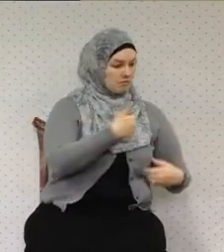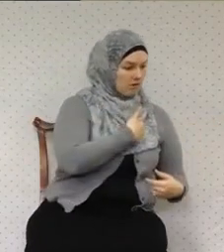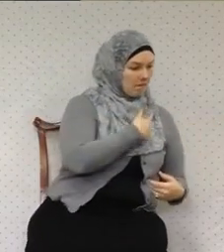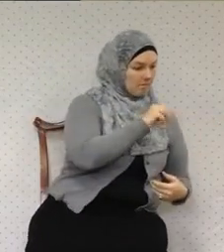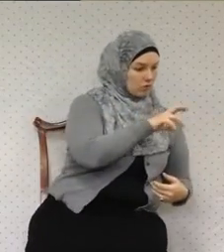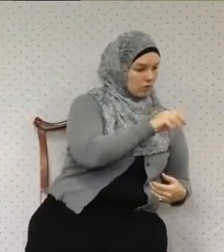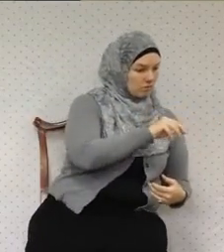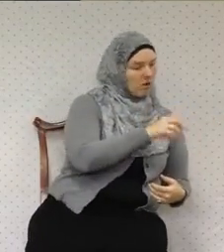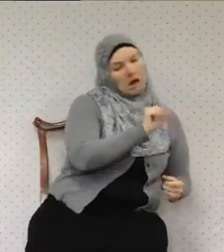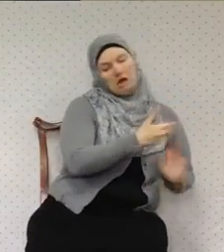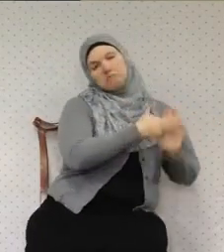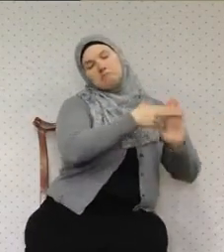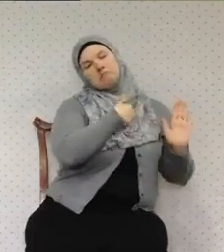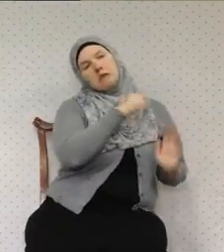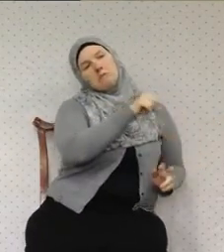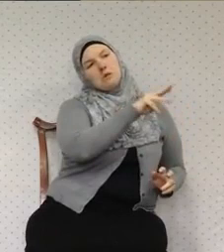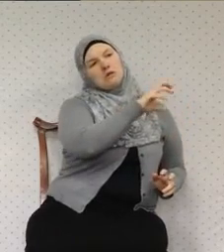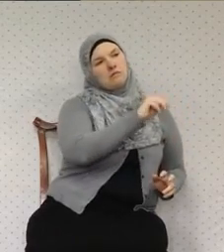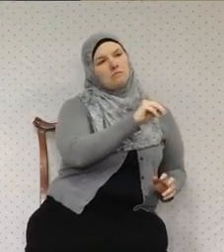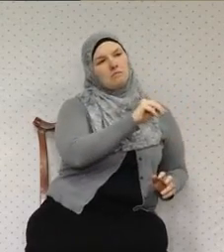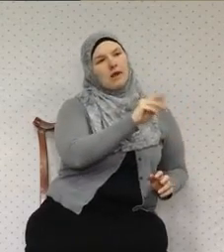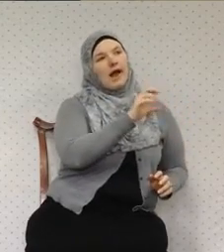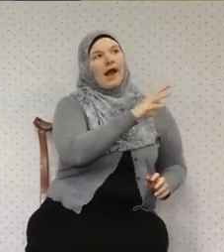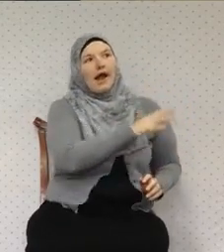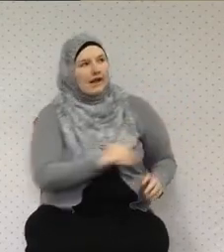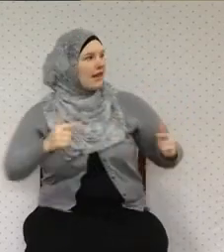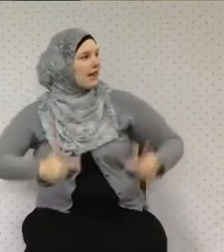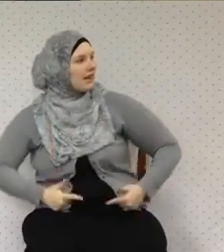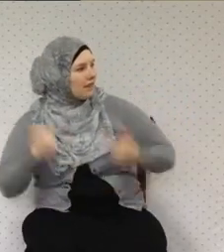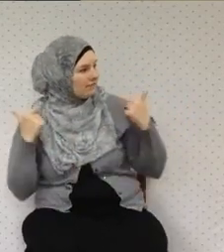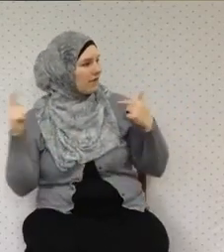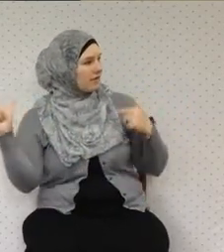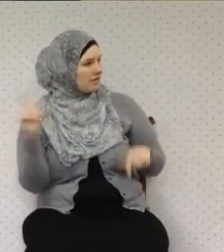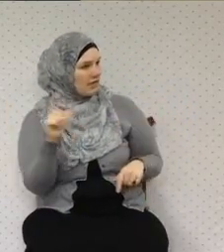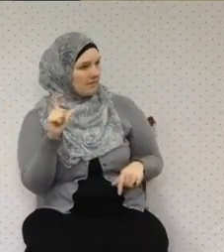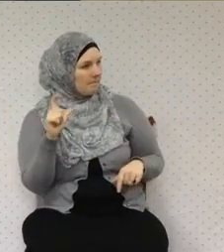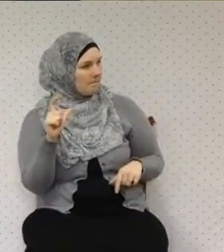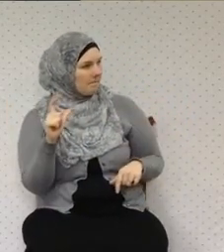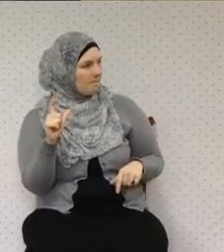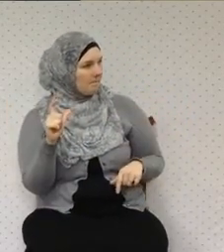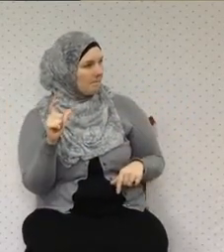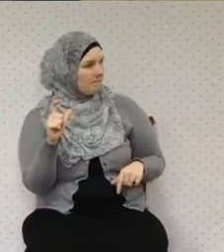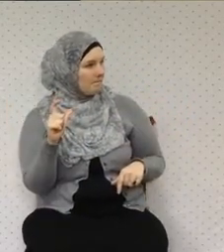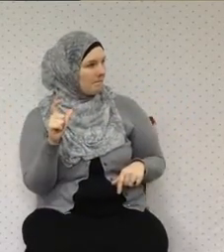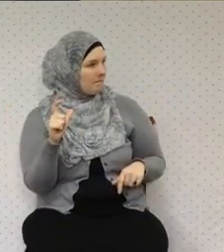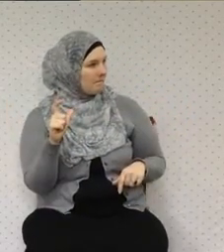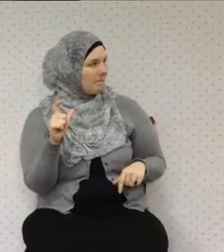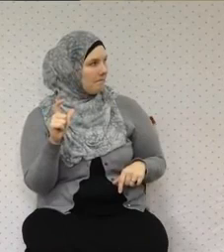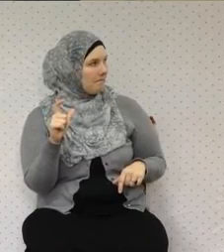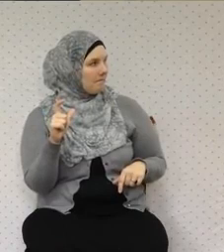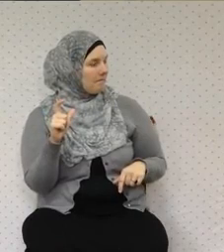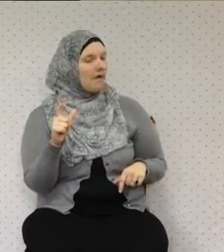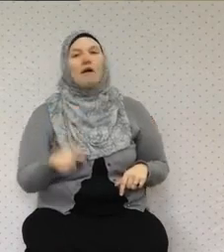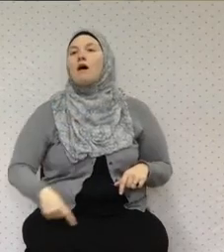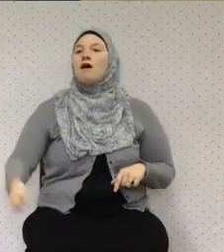being a Muslim or claiming to be a Muslim and living Islam. to turn Islam from a thought